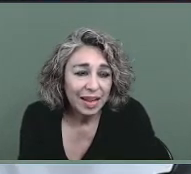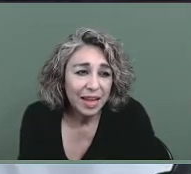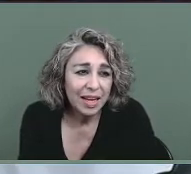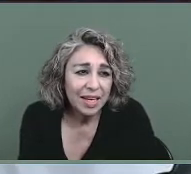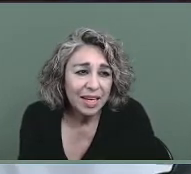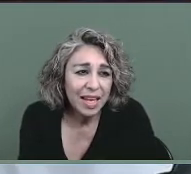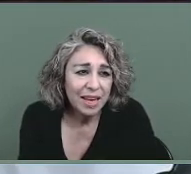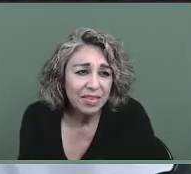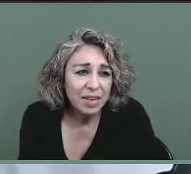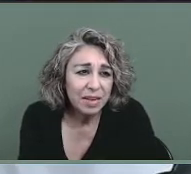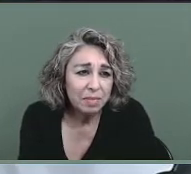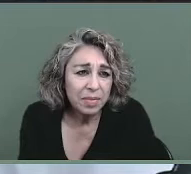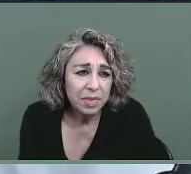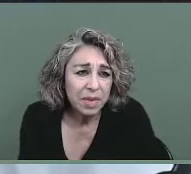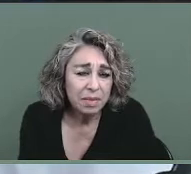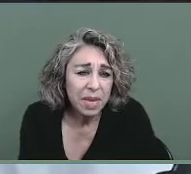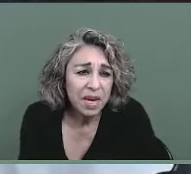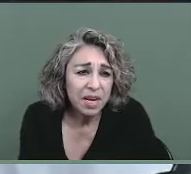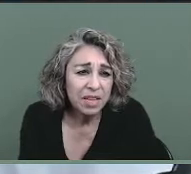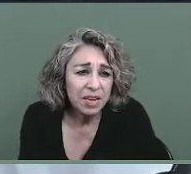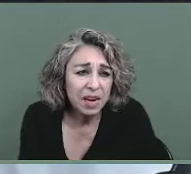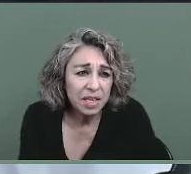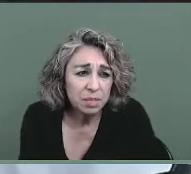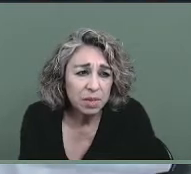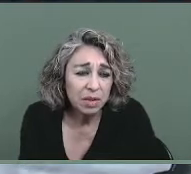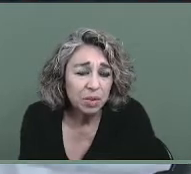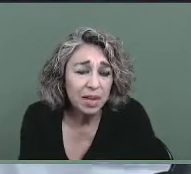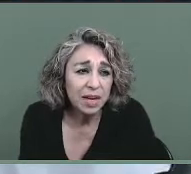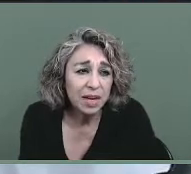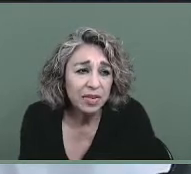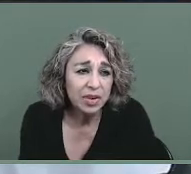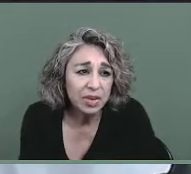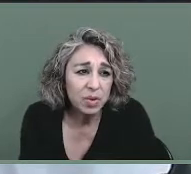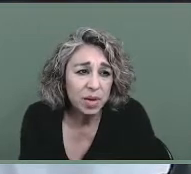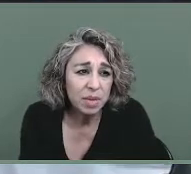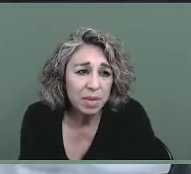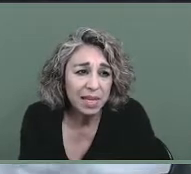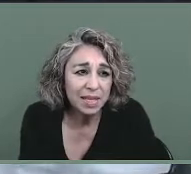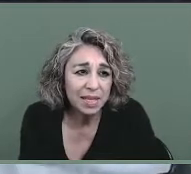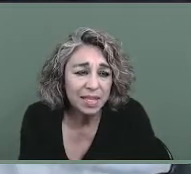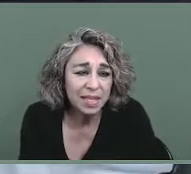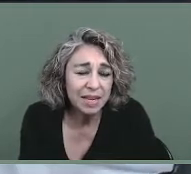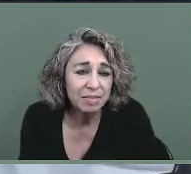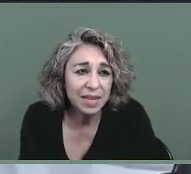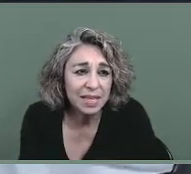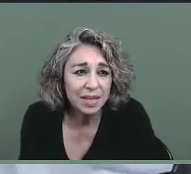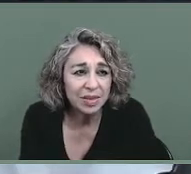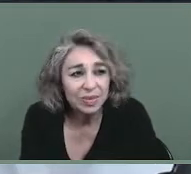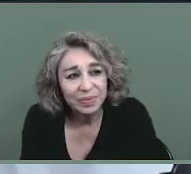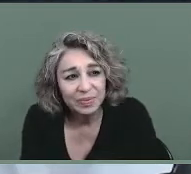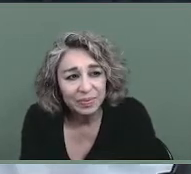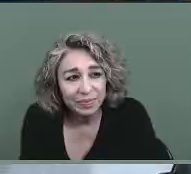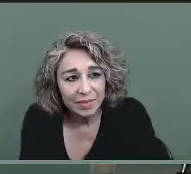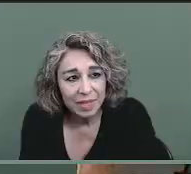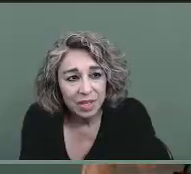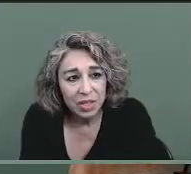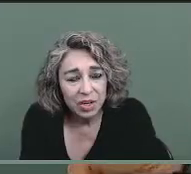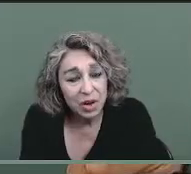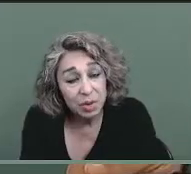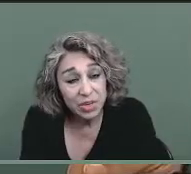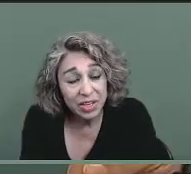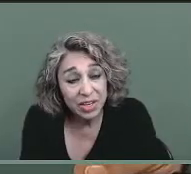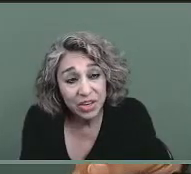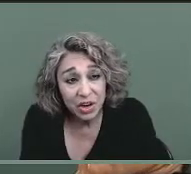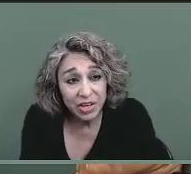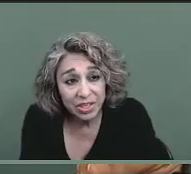little later then they made another hospital with a hundred and twenty beds in the state of Mexico do